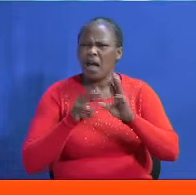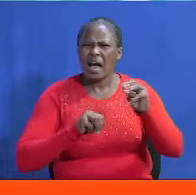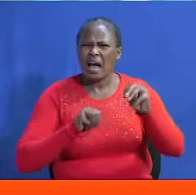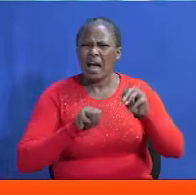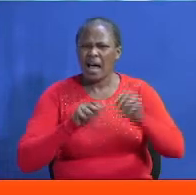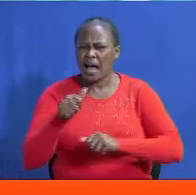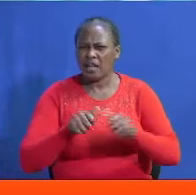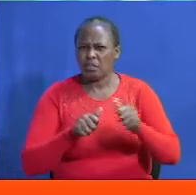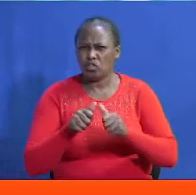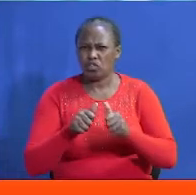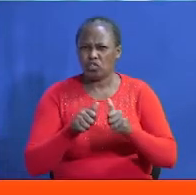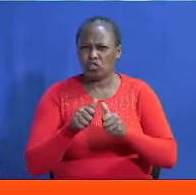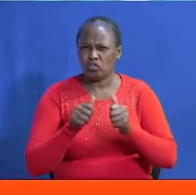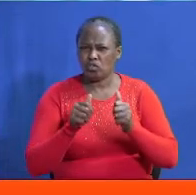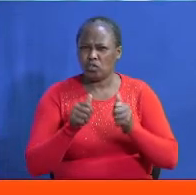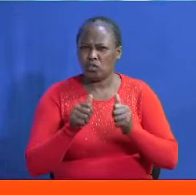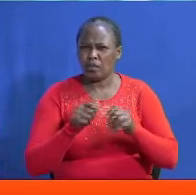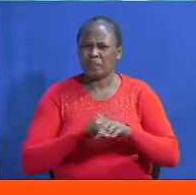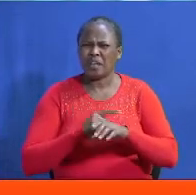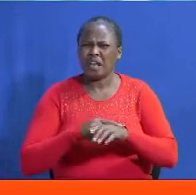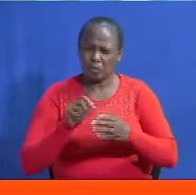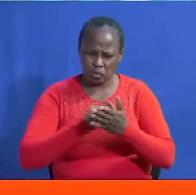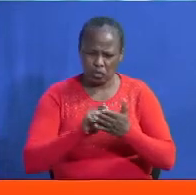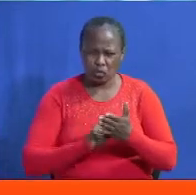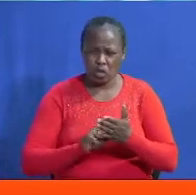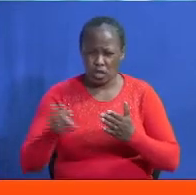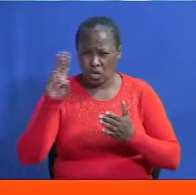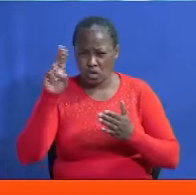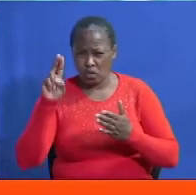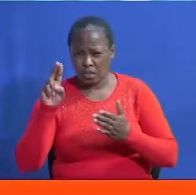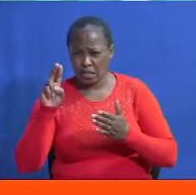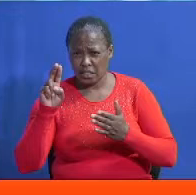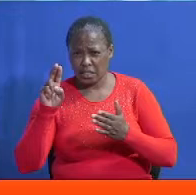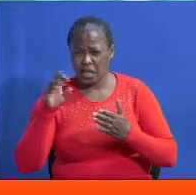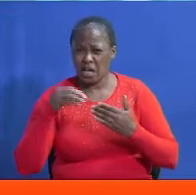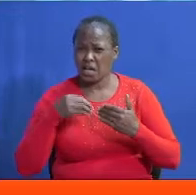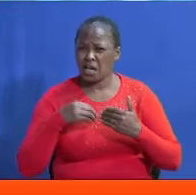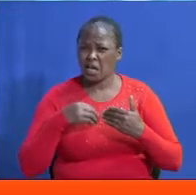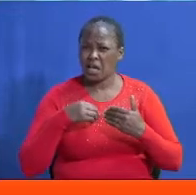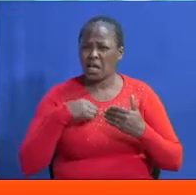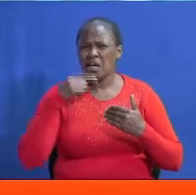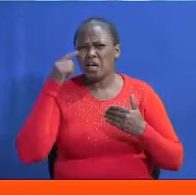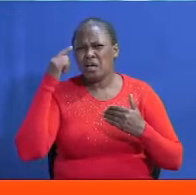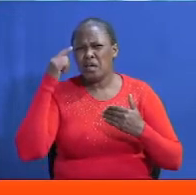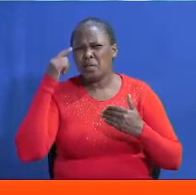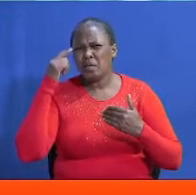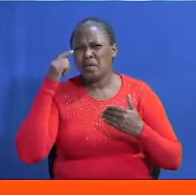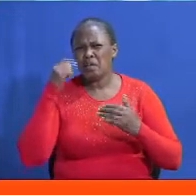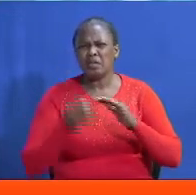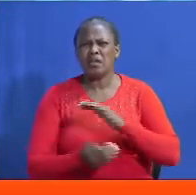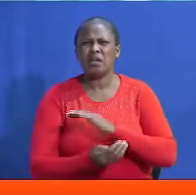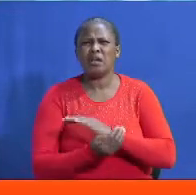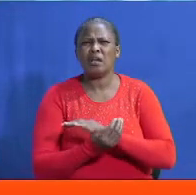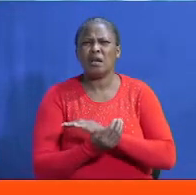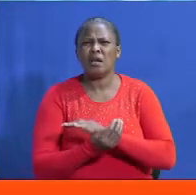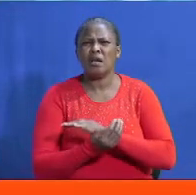when it comes to registering users, it costs, I calculated it in the morning before I came here, mm-hmm.